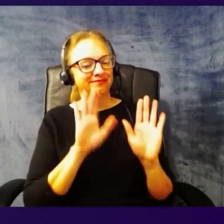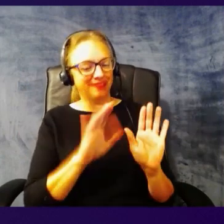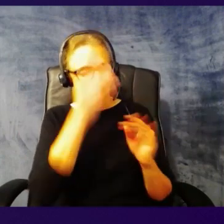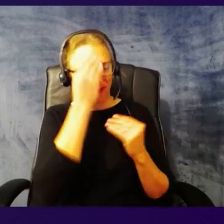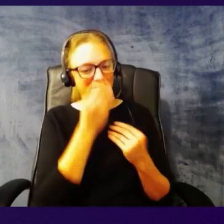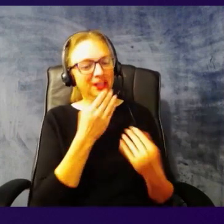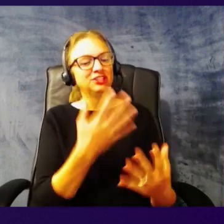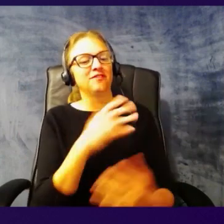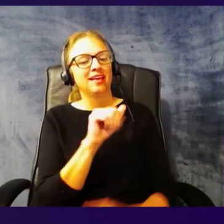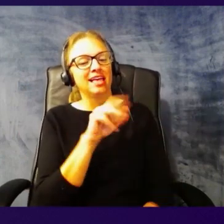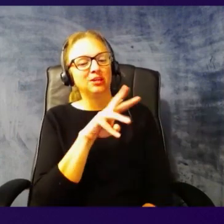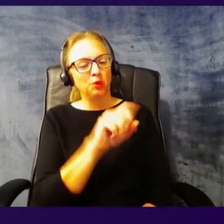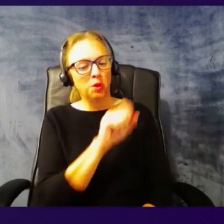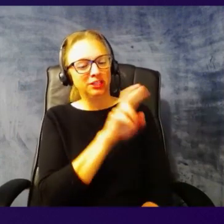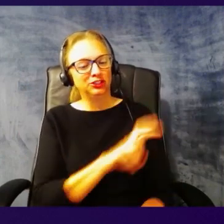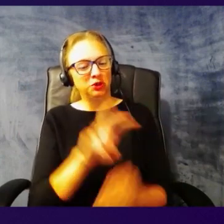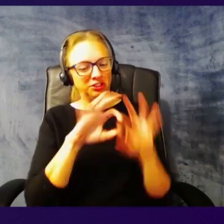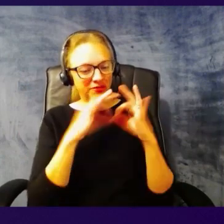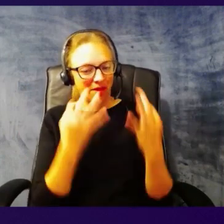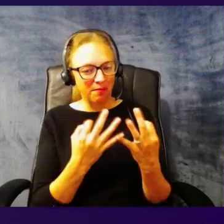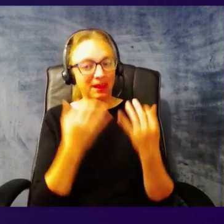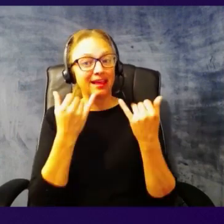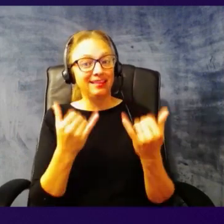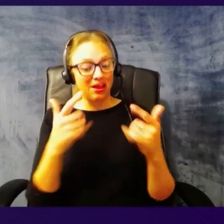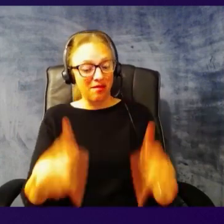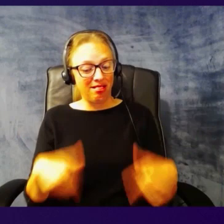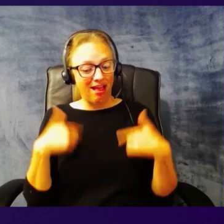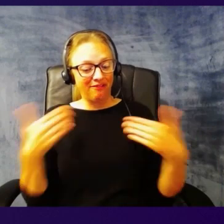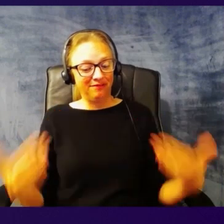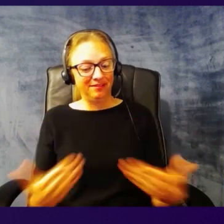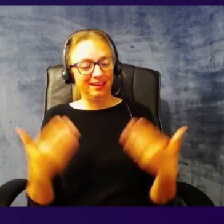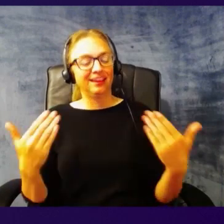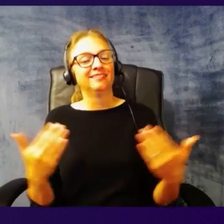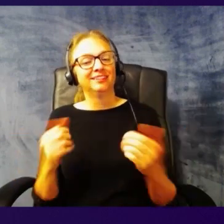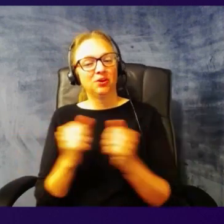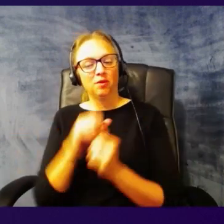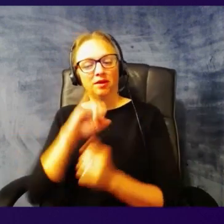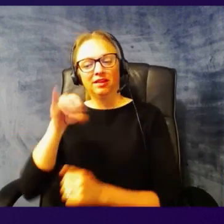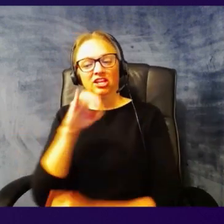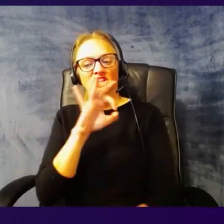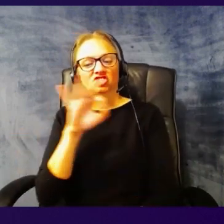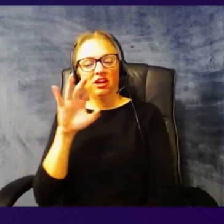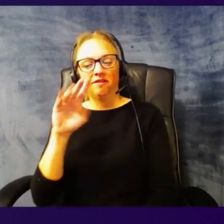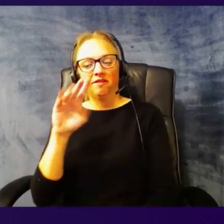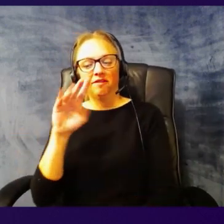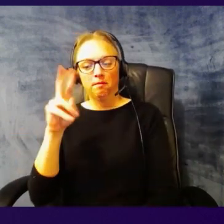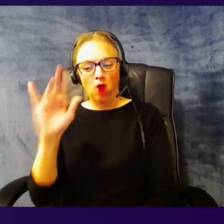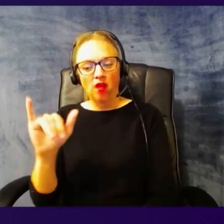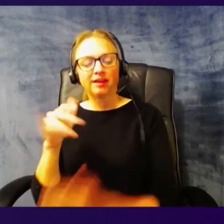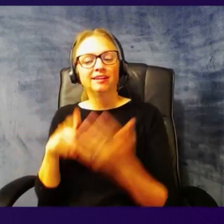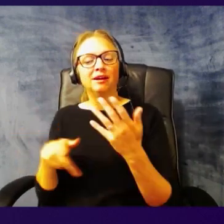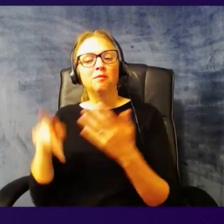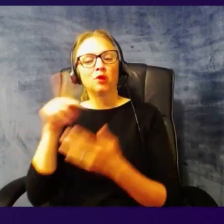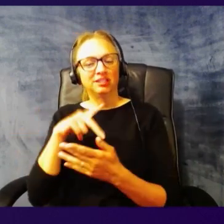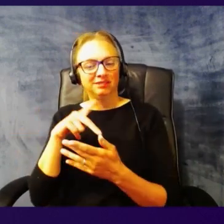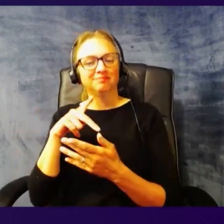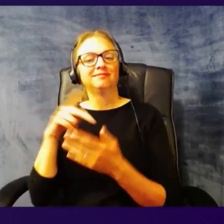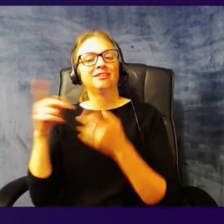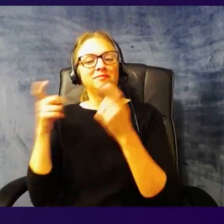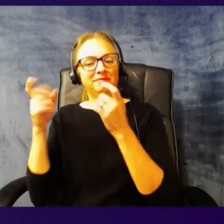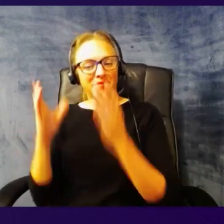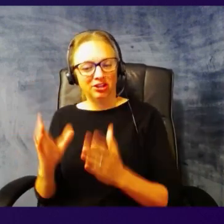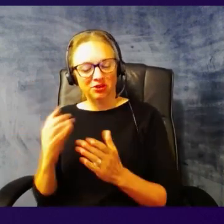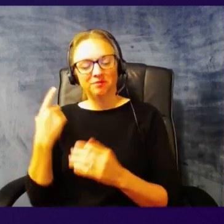Transfer Family. I'm joined now live in the studio in Seattle with Jeff Bartley, who is the Principal Product Manager for AWS DataSync, and he and I are